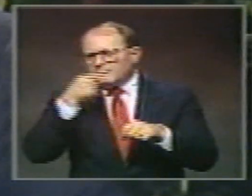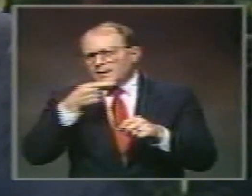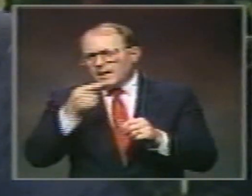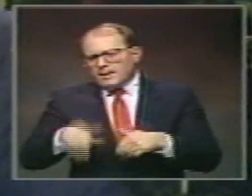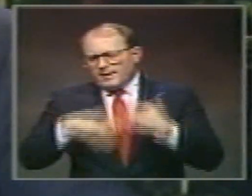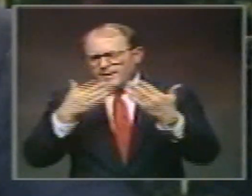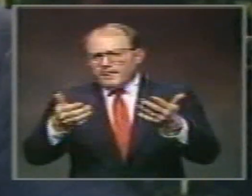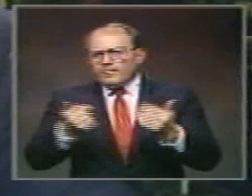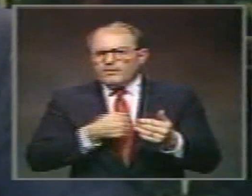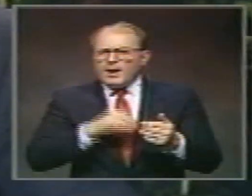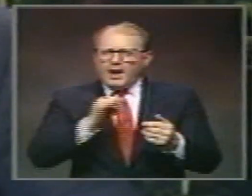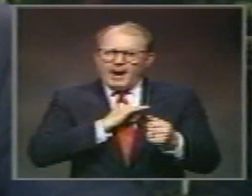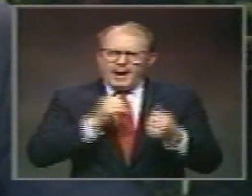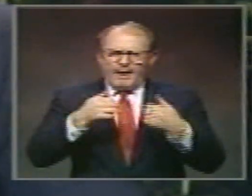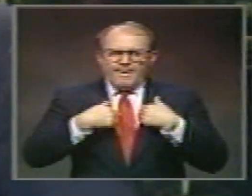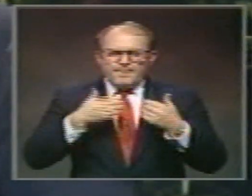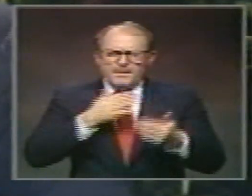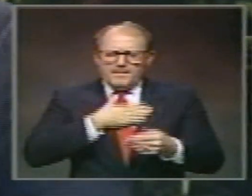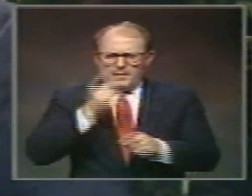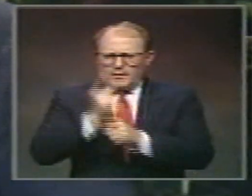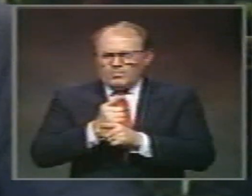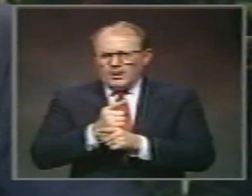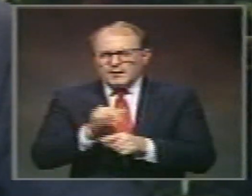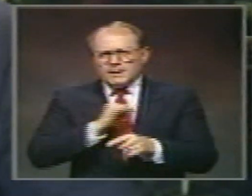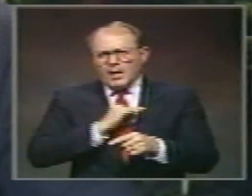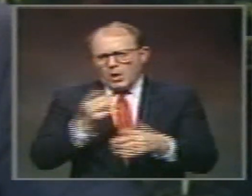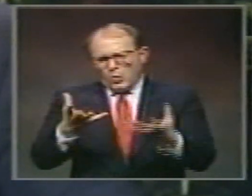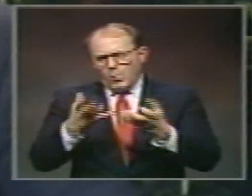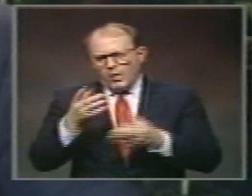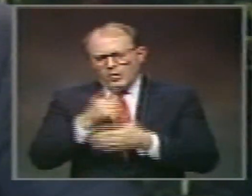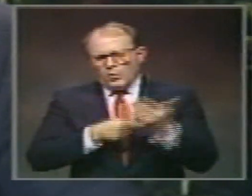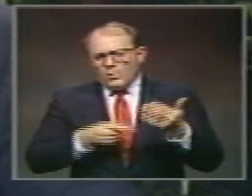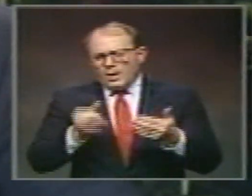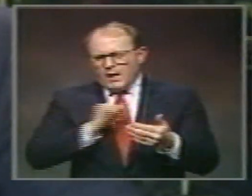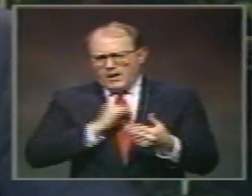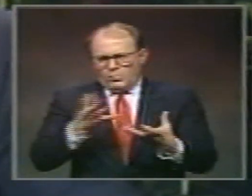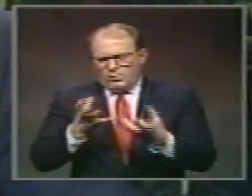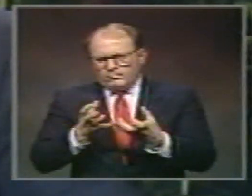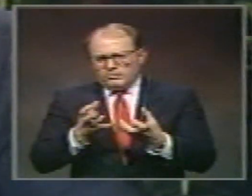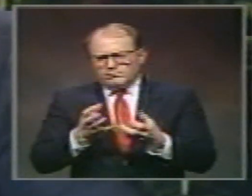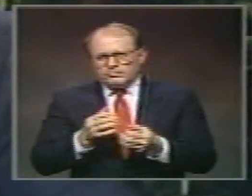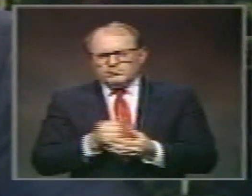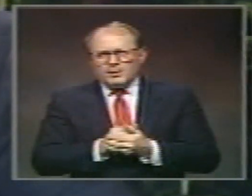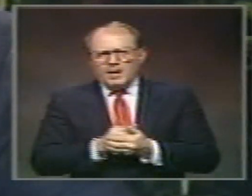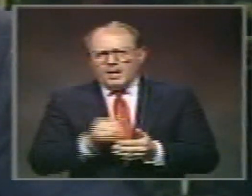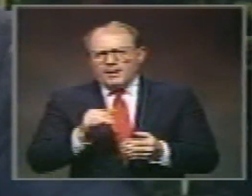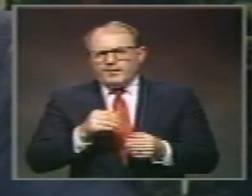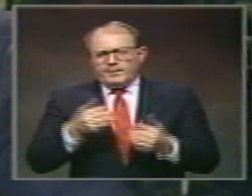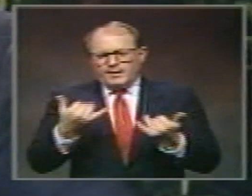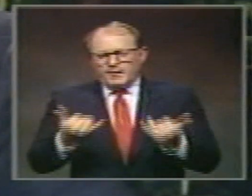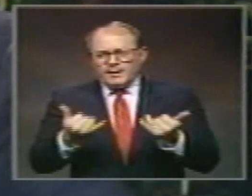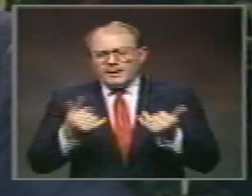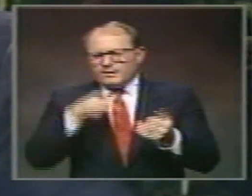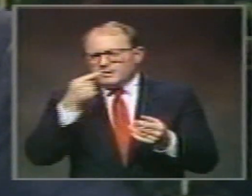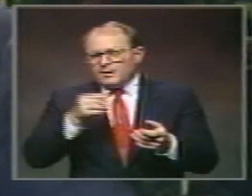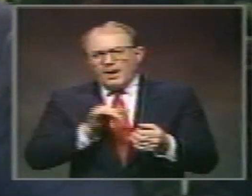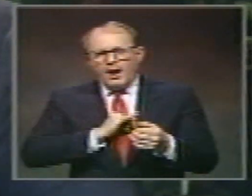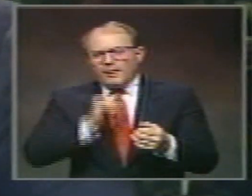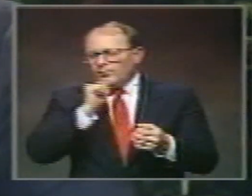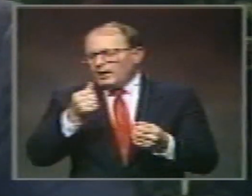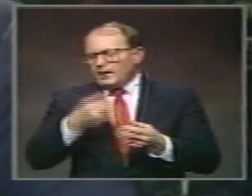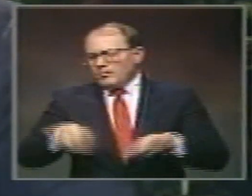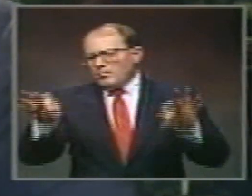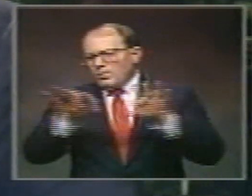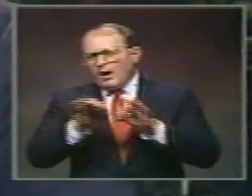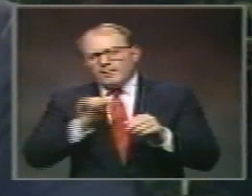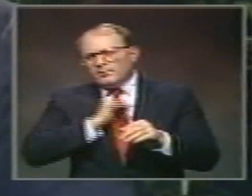give me, I have my rights and I want what's coming to me. He's saying, I'm unworthy to be a son.